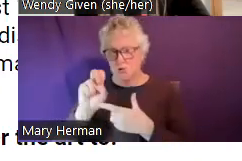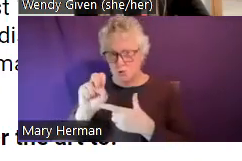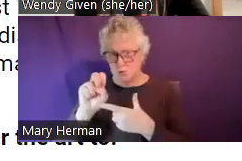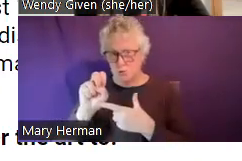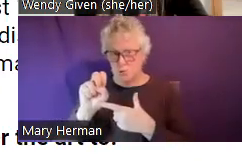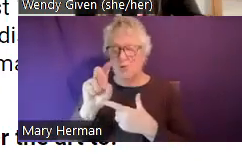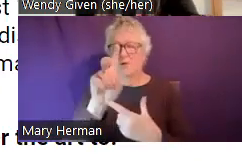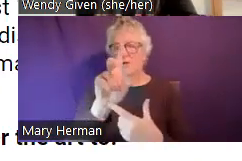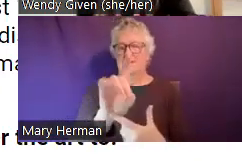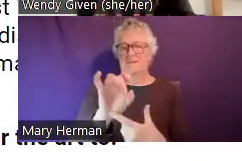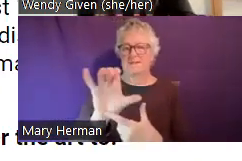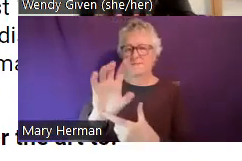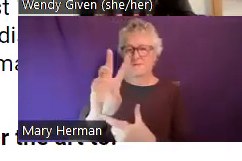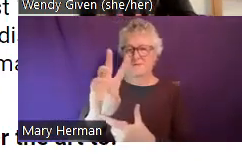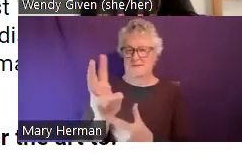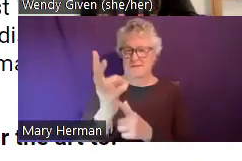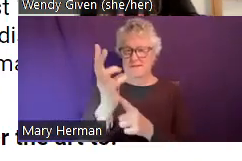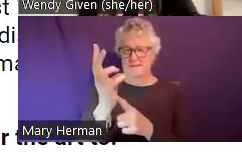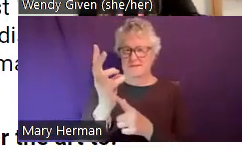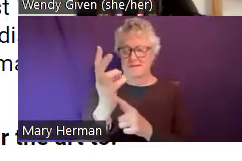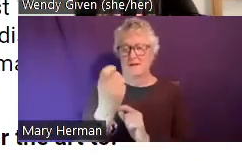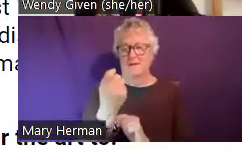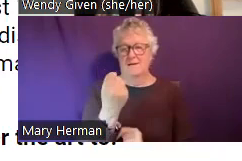6th at 11:59.